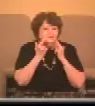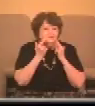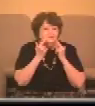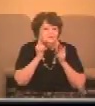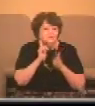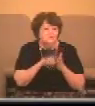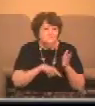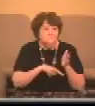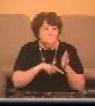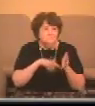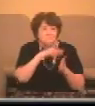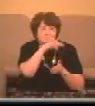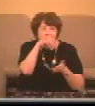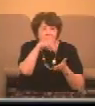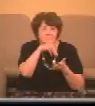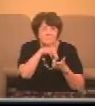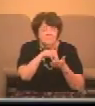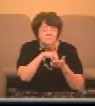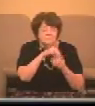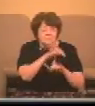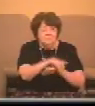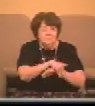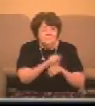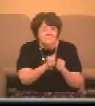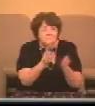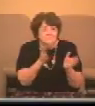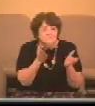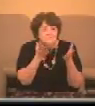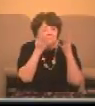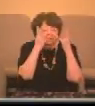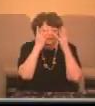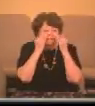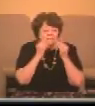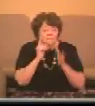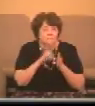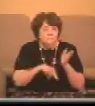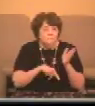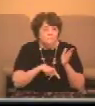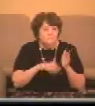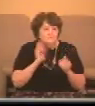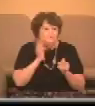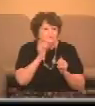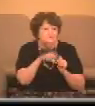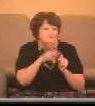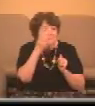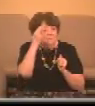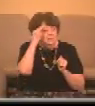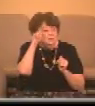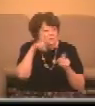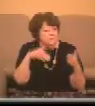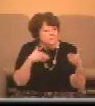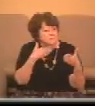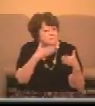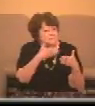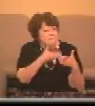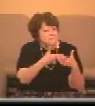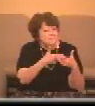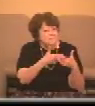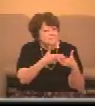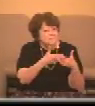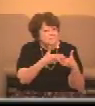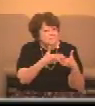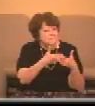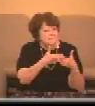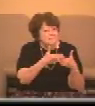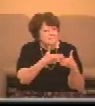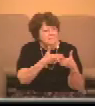tears? And what if a thousand sleepless nights are what it takes to know you're